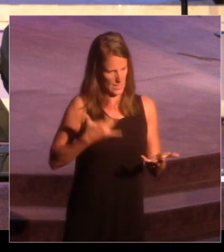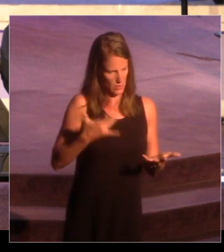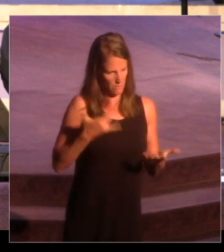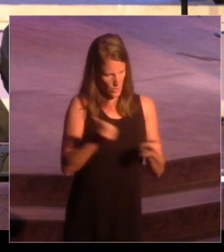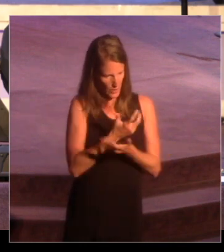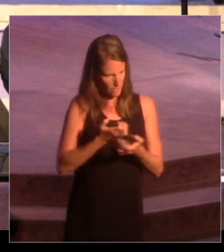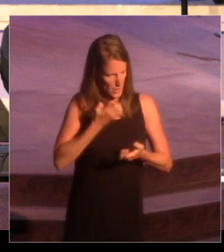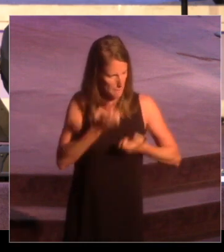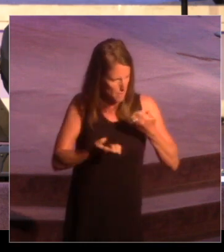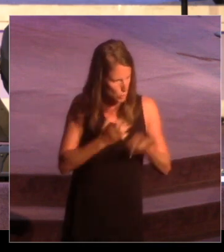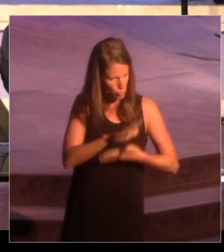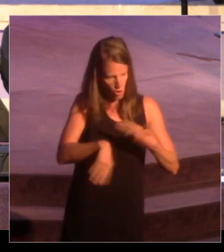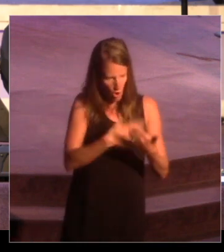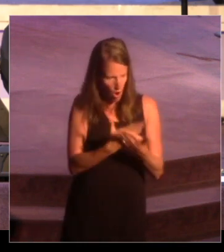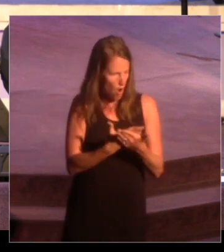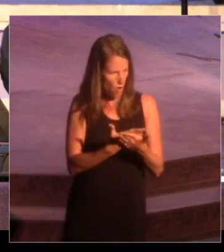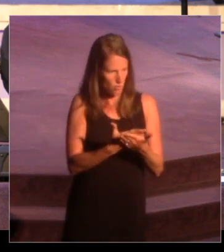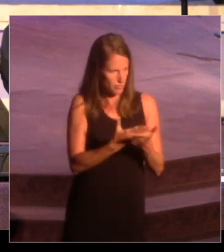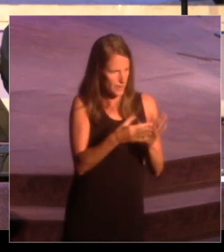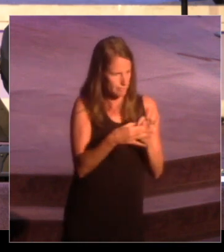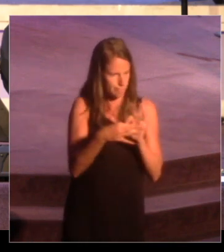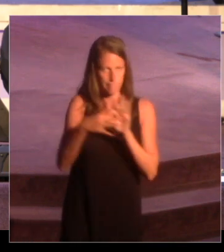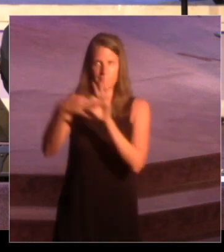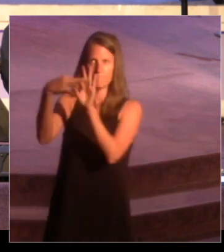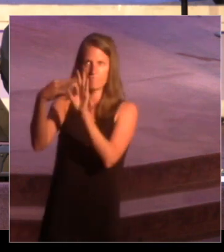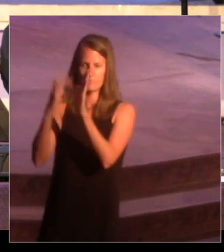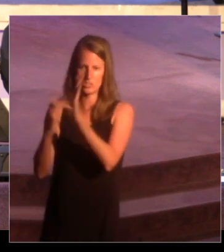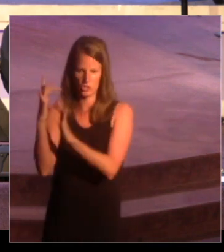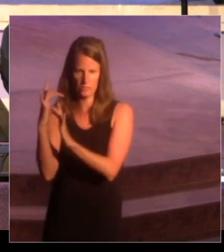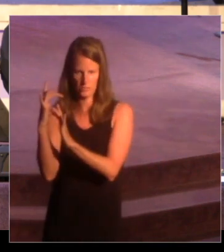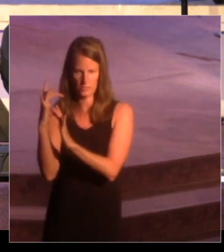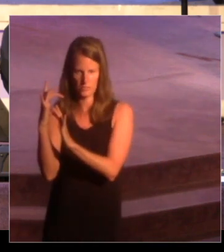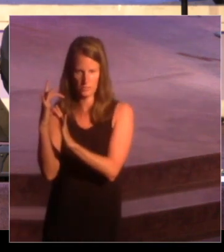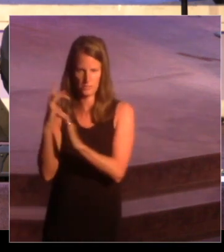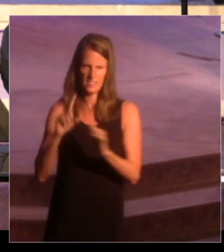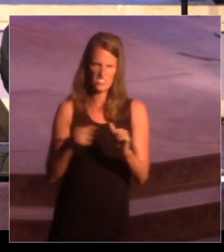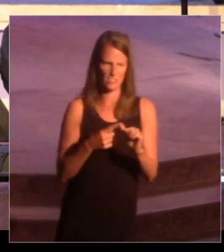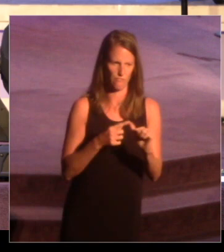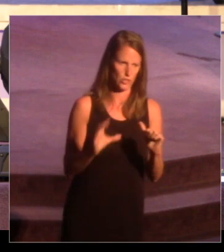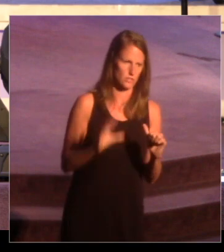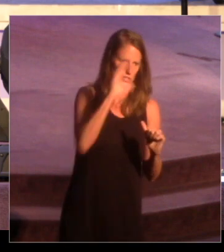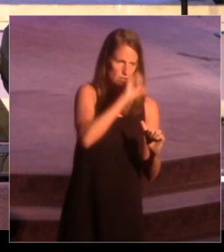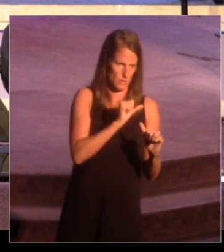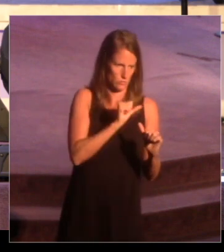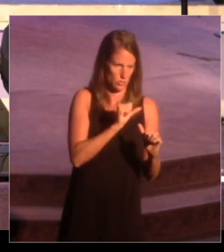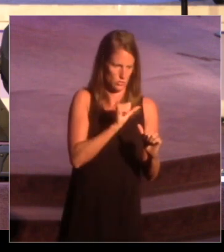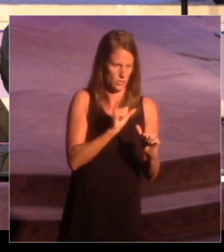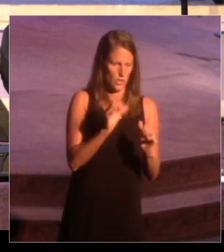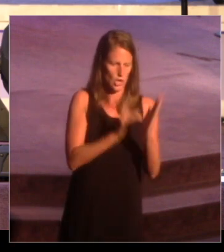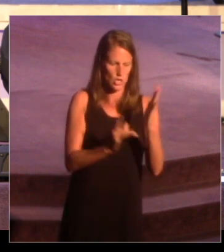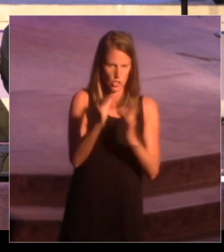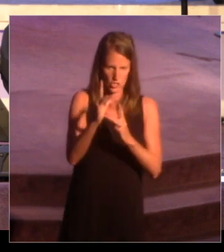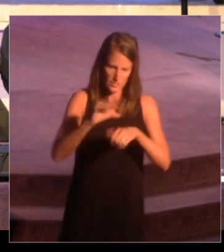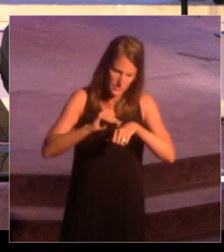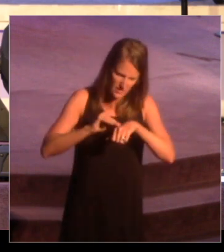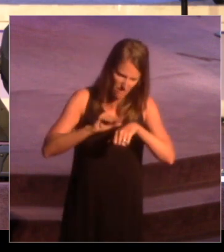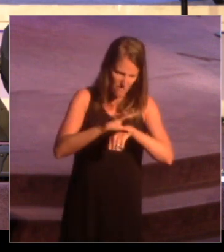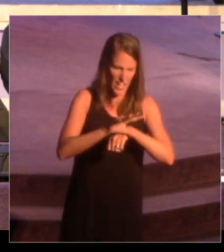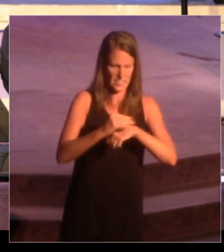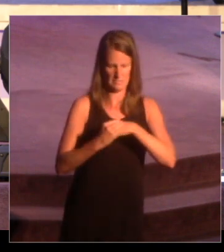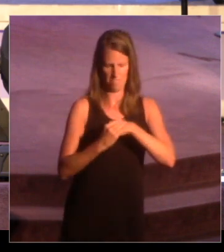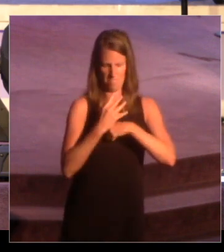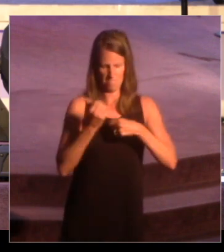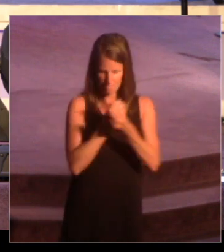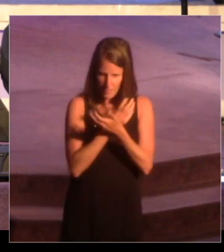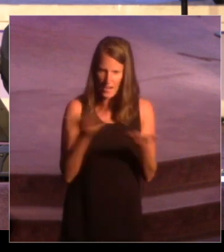be saturated in Christ. So that's the first assumption that Paul's working off of. Christ affects everything. The